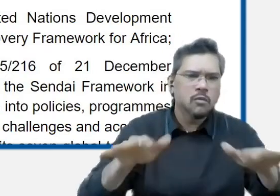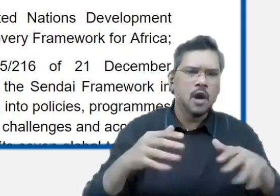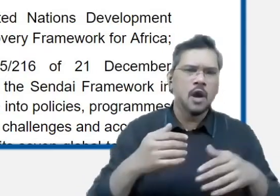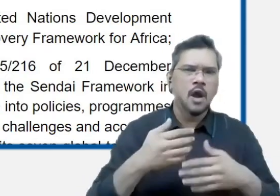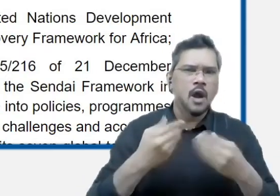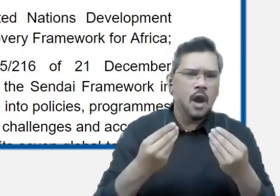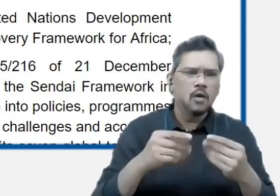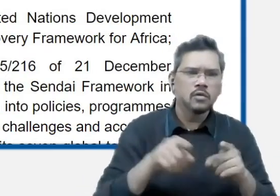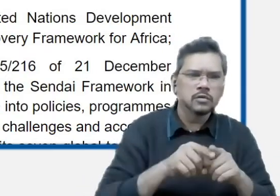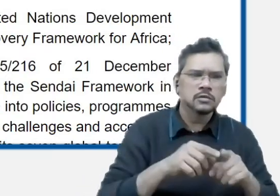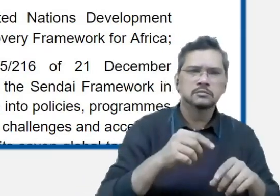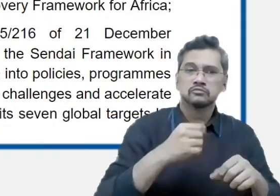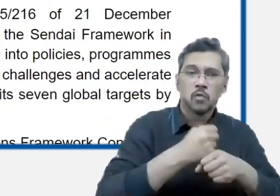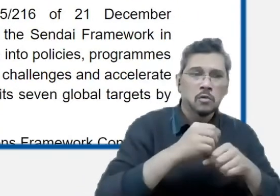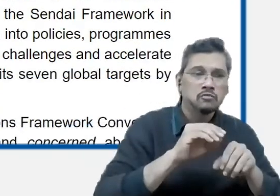and plans at all levels.